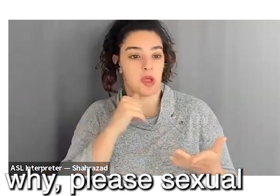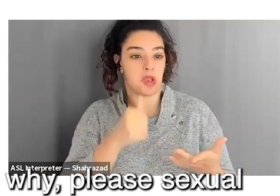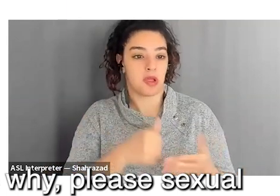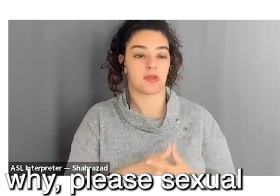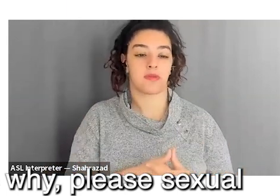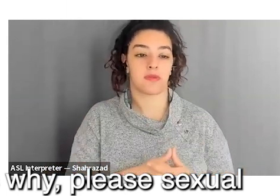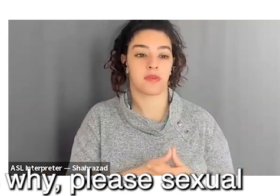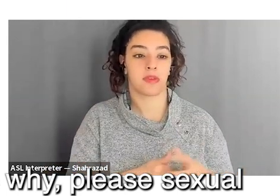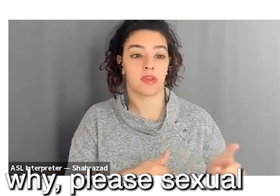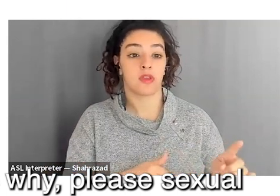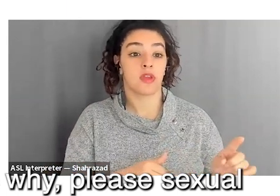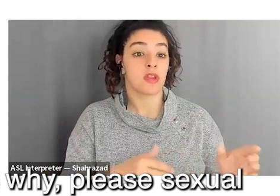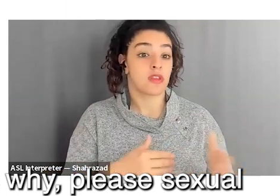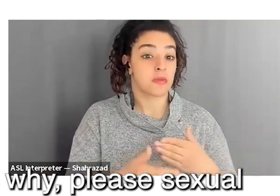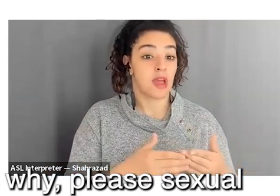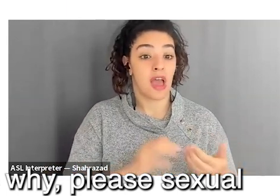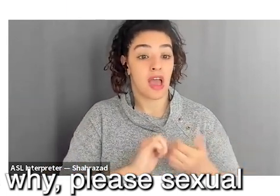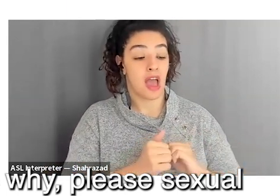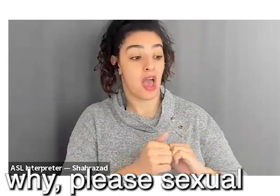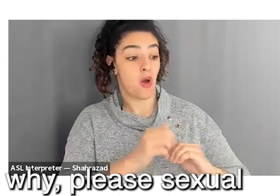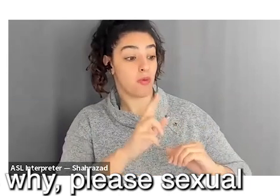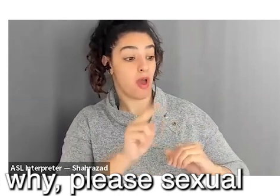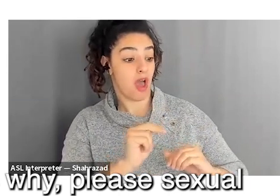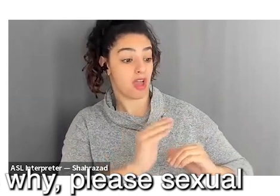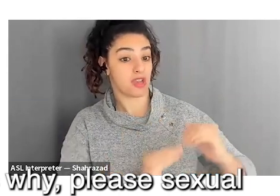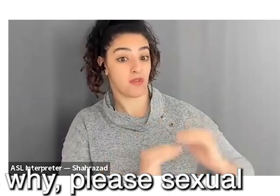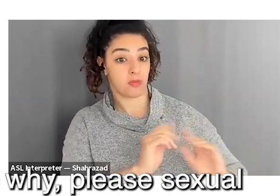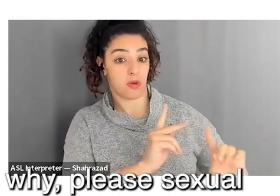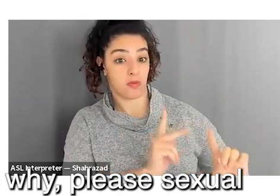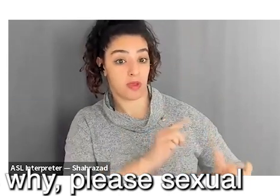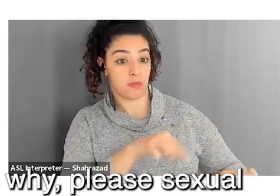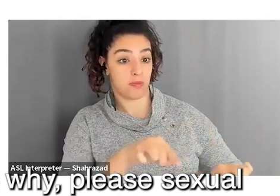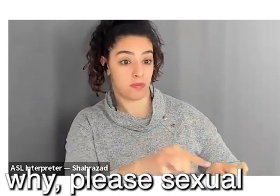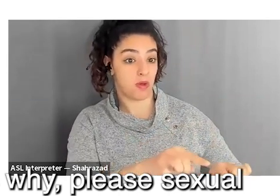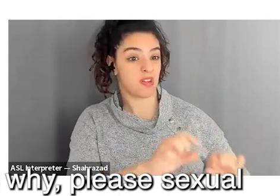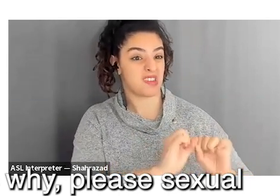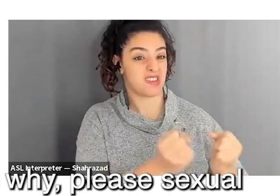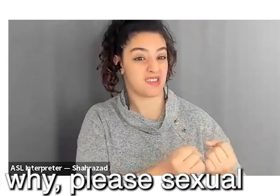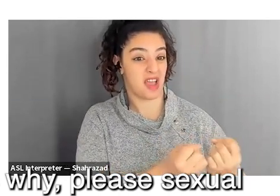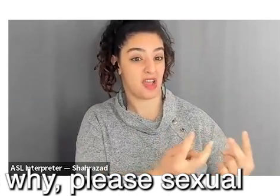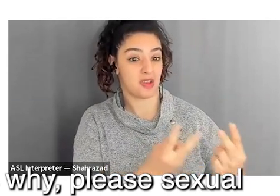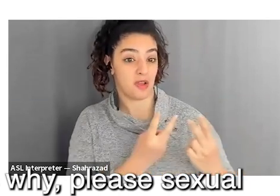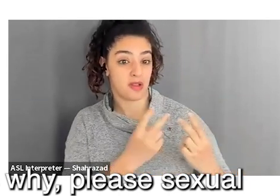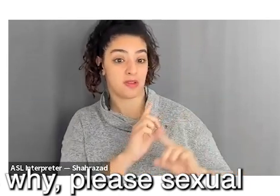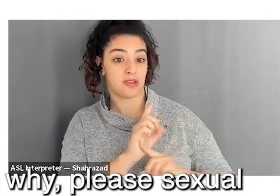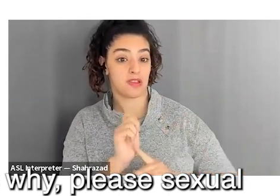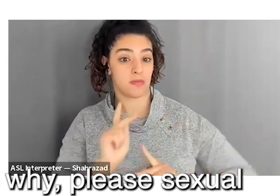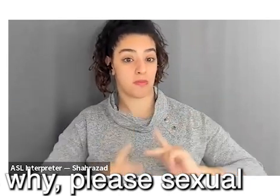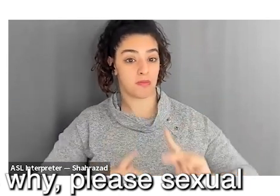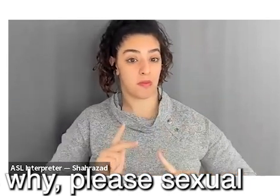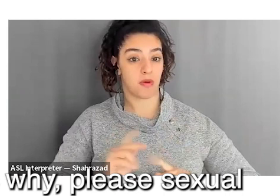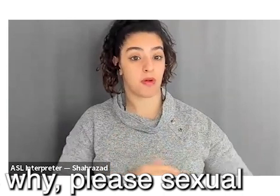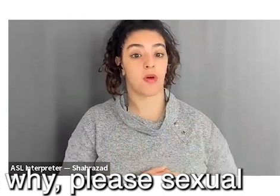society is towards us, disabled folks are sexual beings that must have just rights and